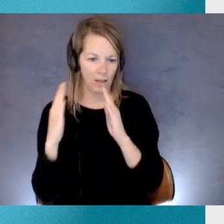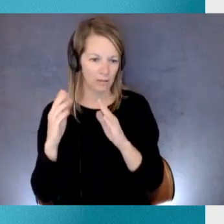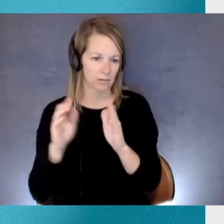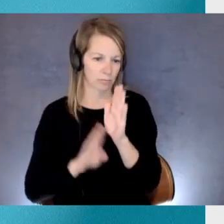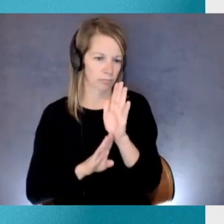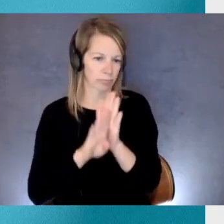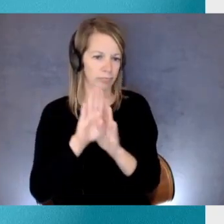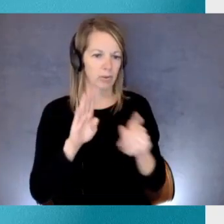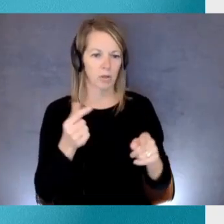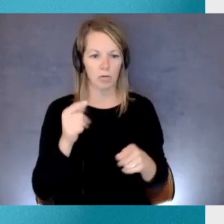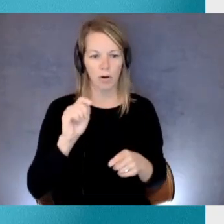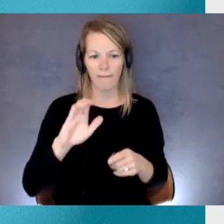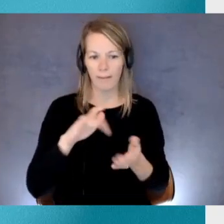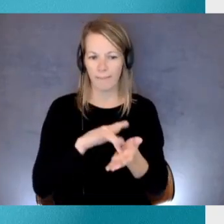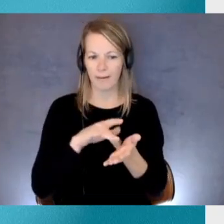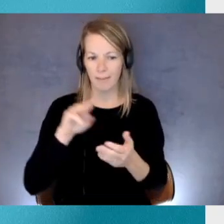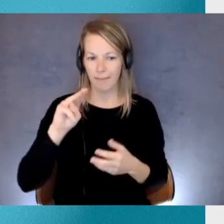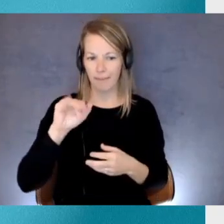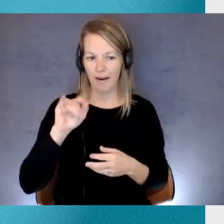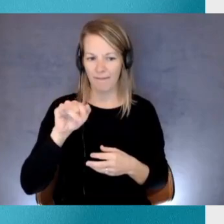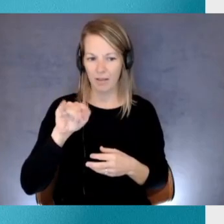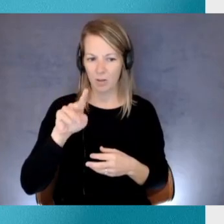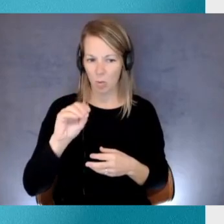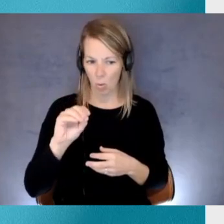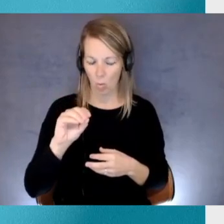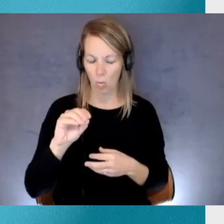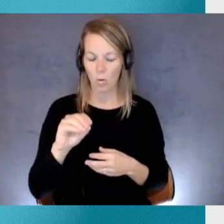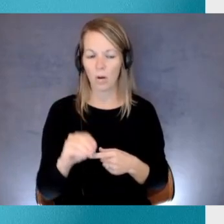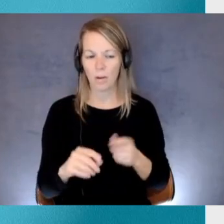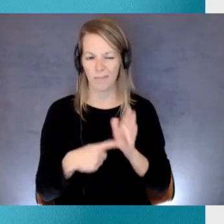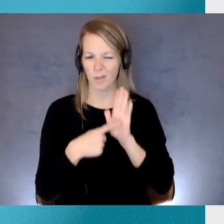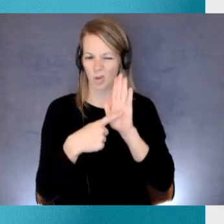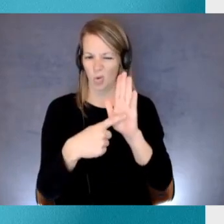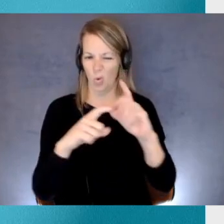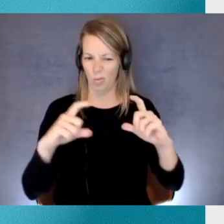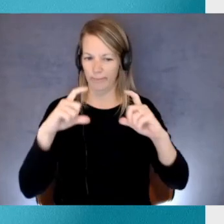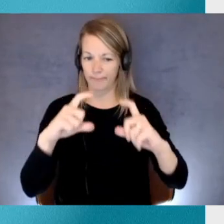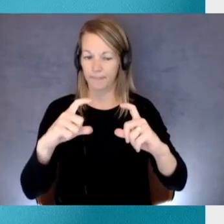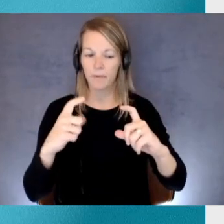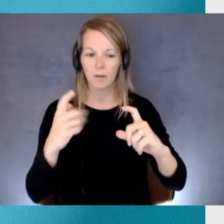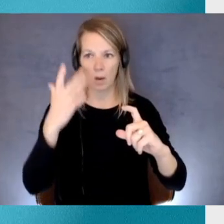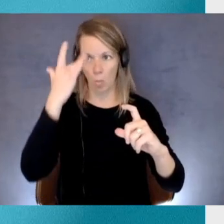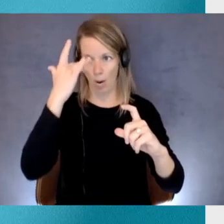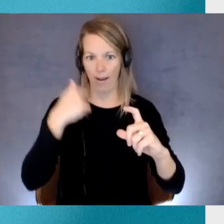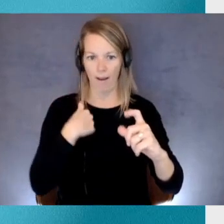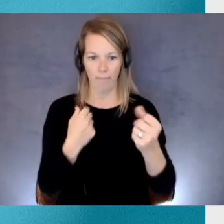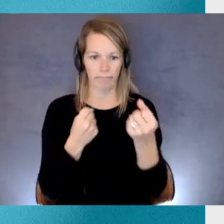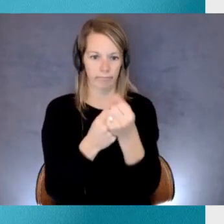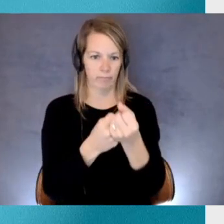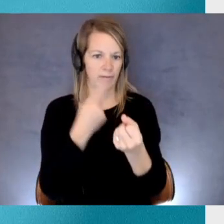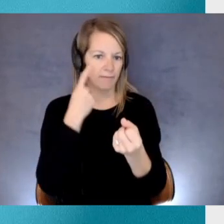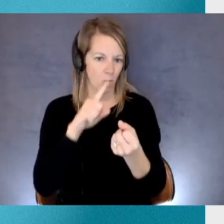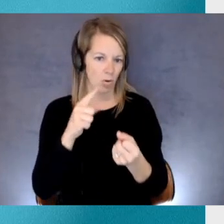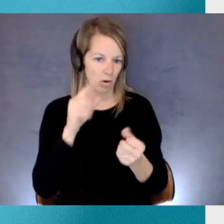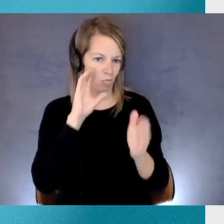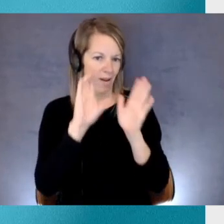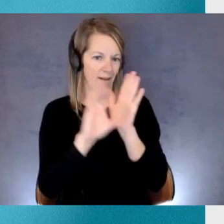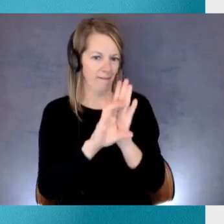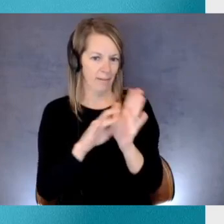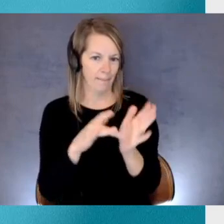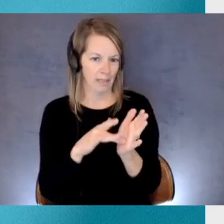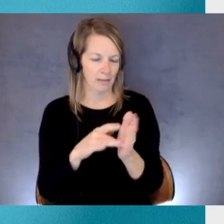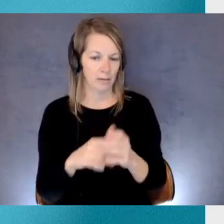Manifesto. And I want to use a panel from that book to show you why I advocate for graphic medicine mostly, is because I